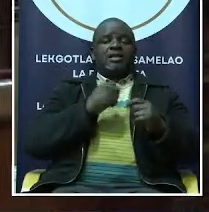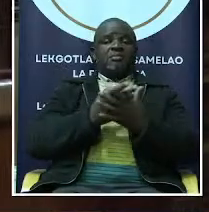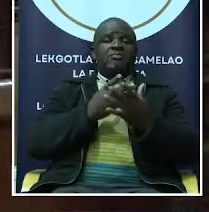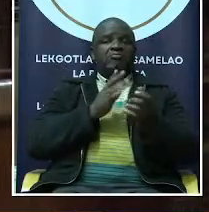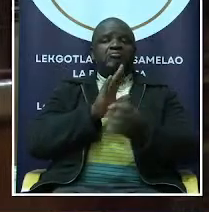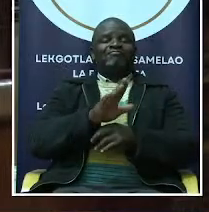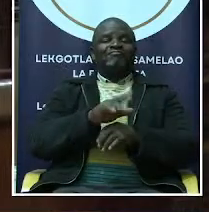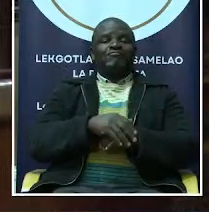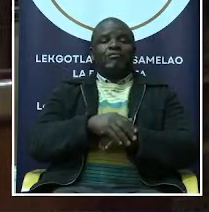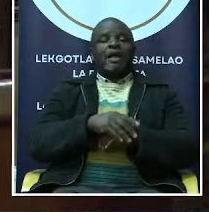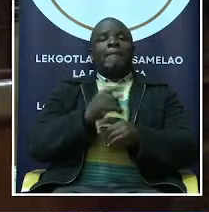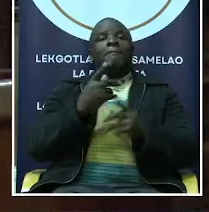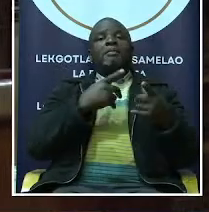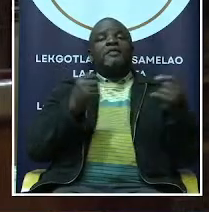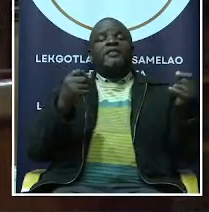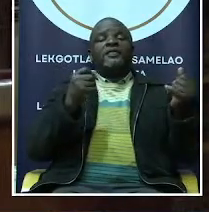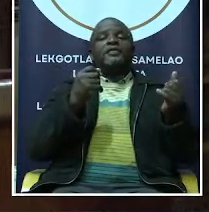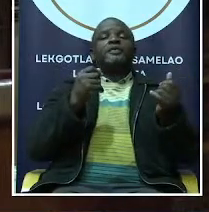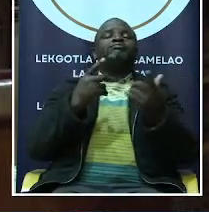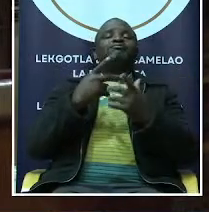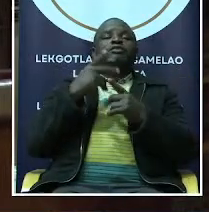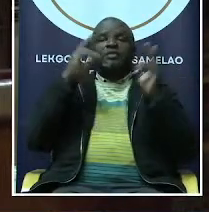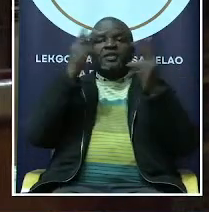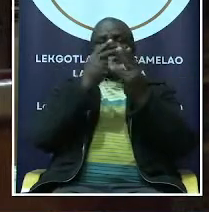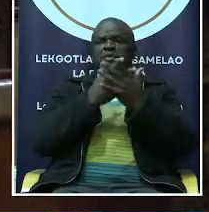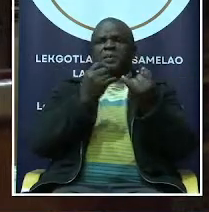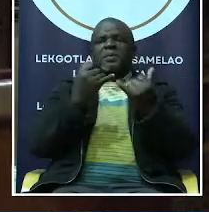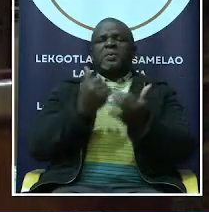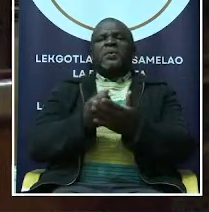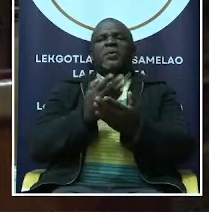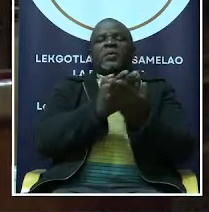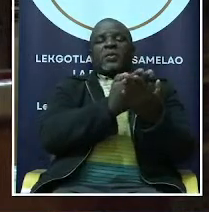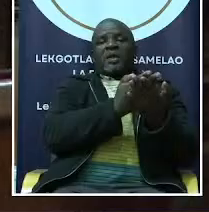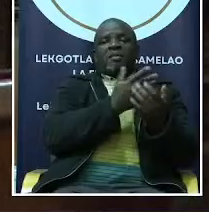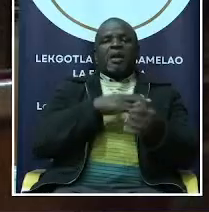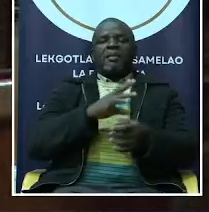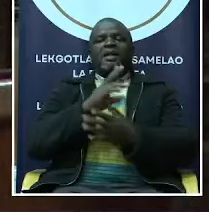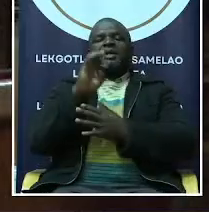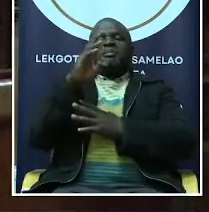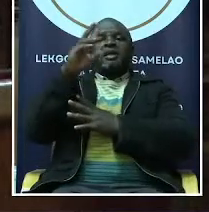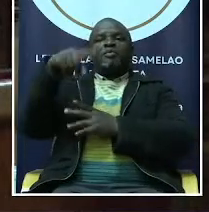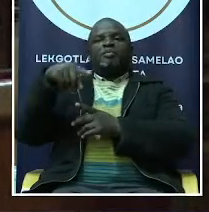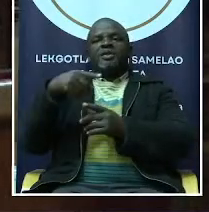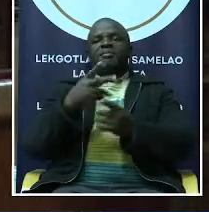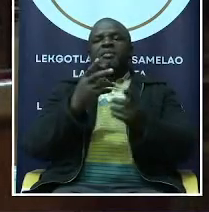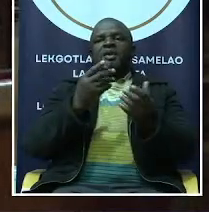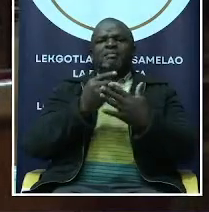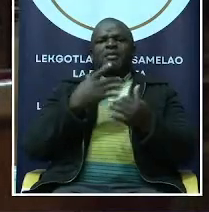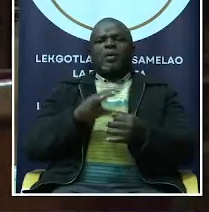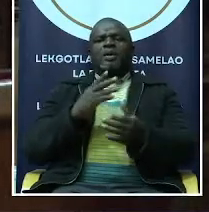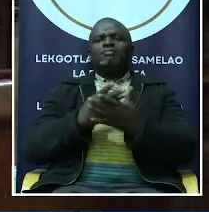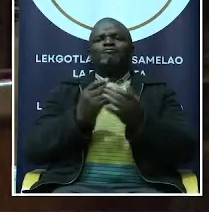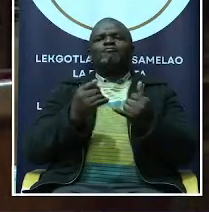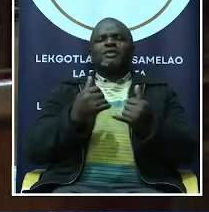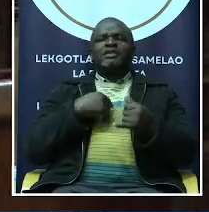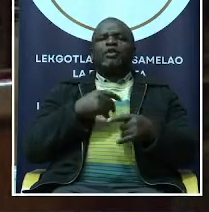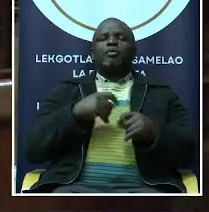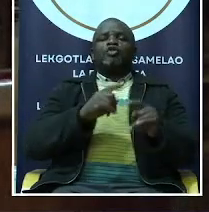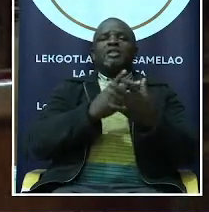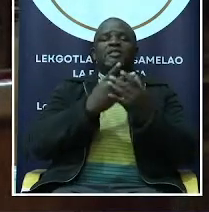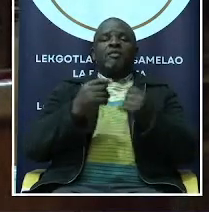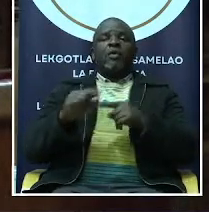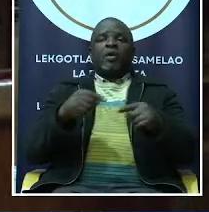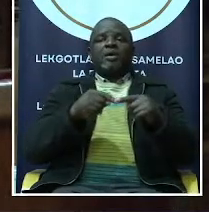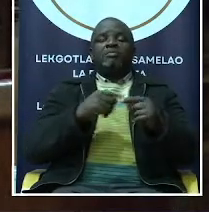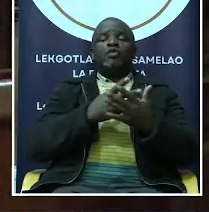Because graduates are not looking for handouts, they are not looking for EPWP, they are looking for a fighting chance. Because